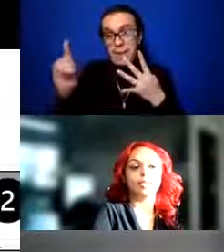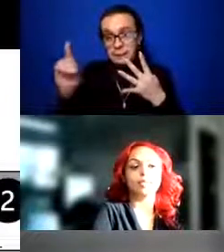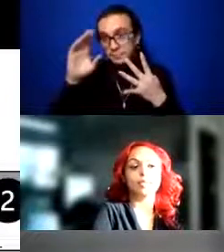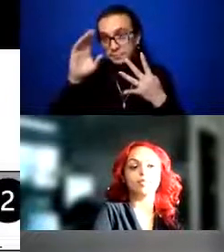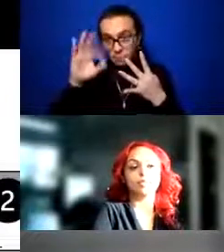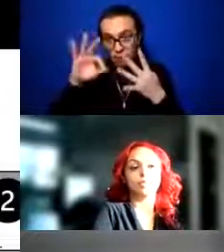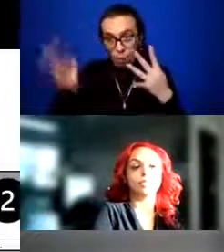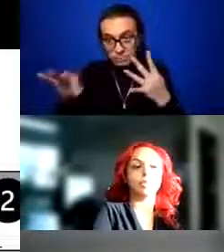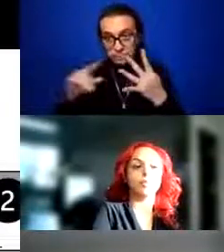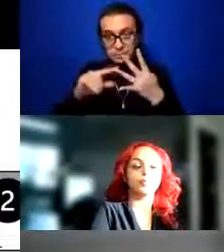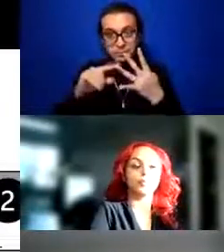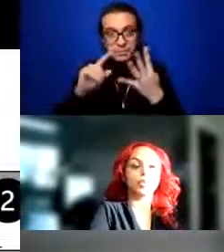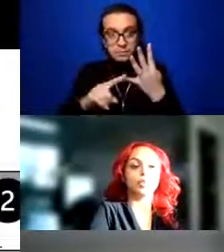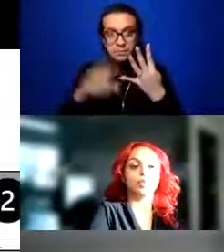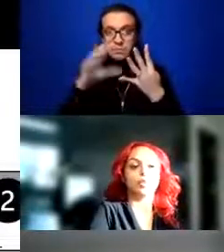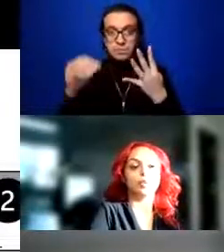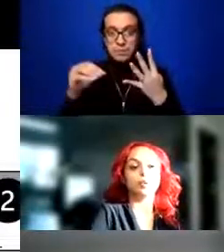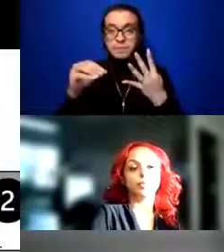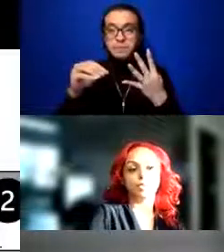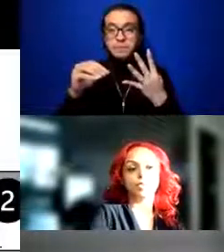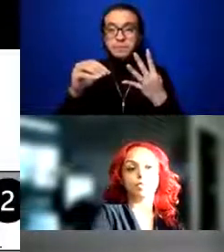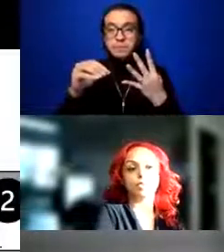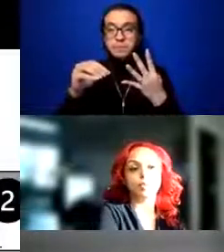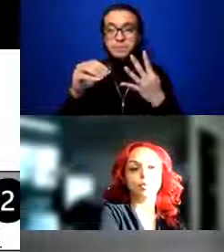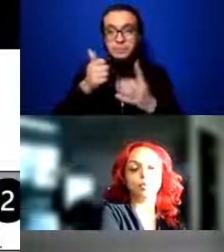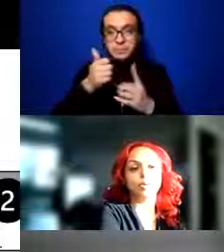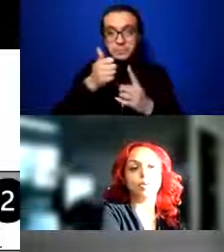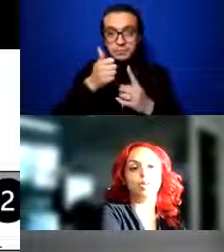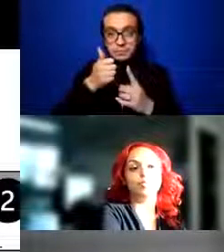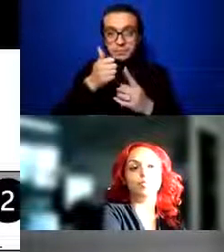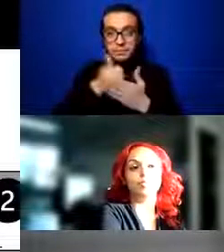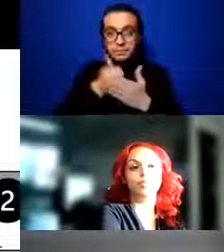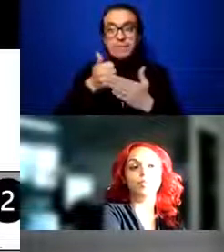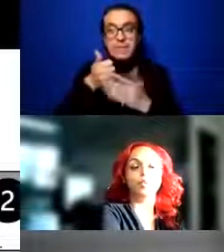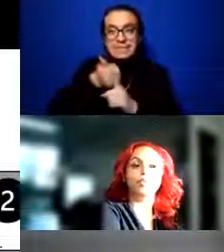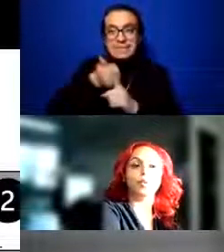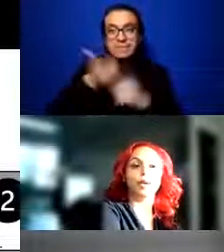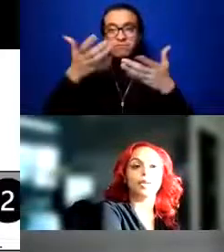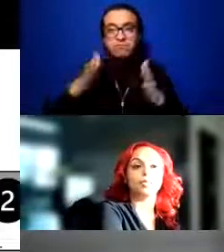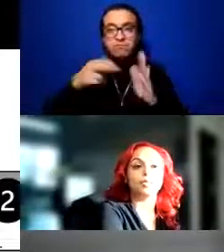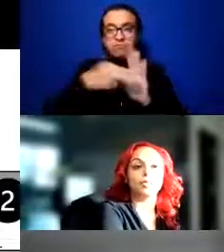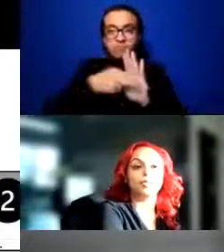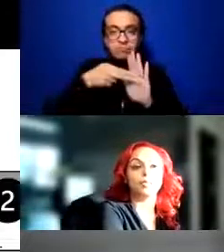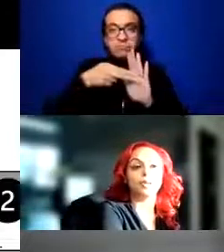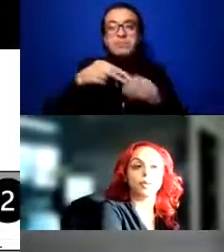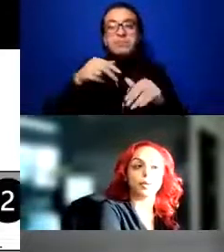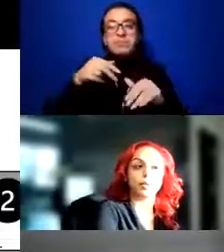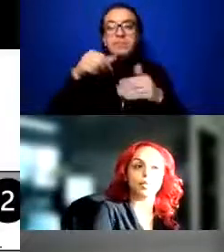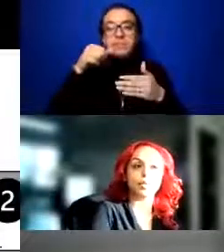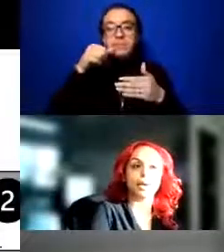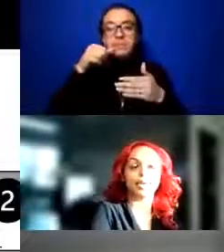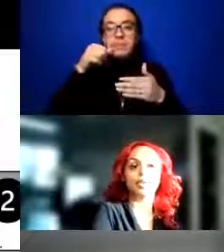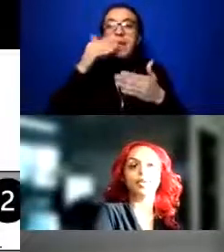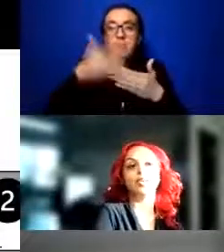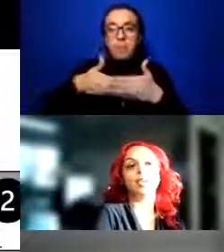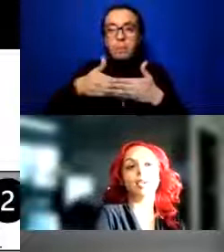and a self-addressed postage envelope. So those were the 4 items that were included